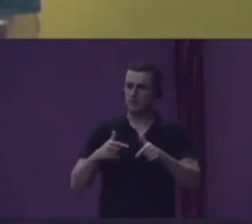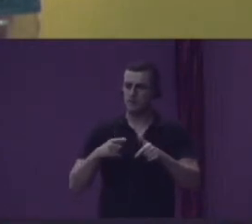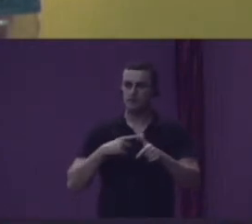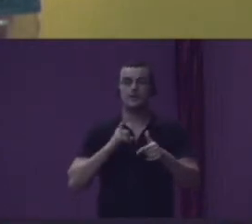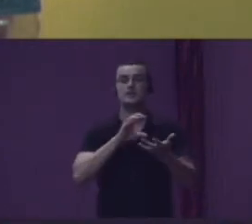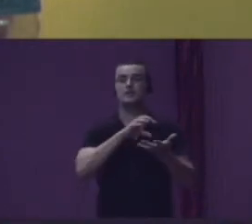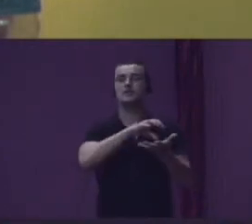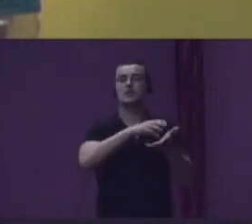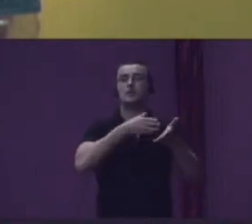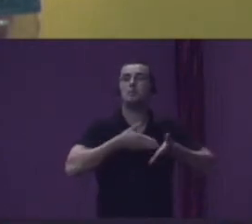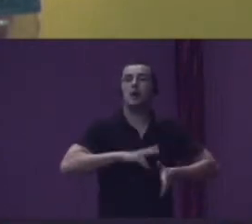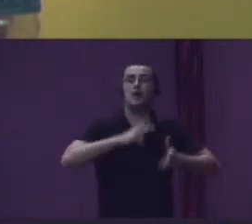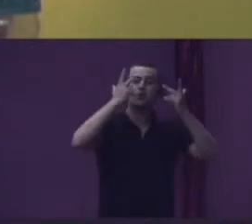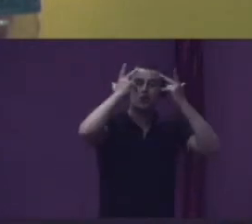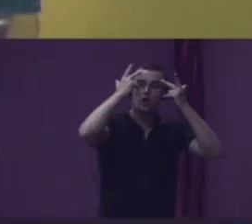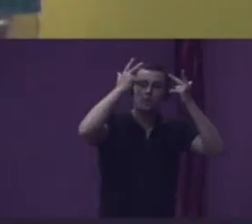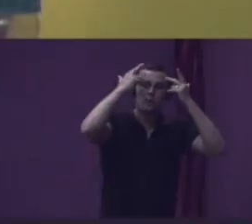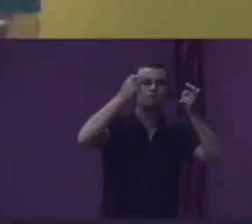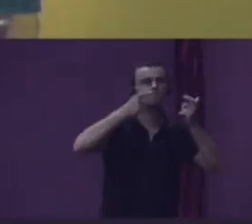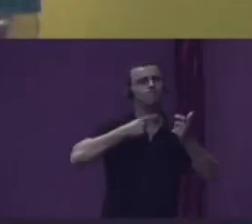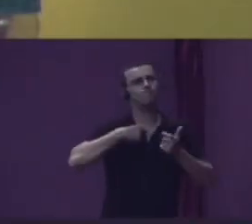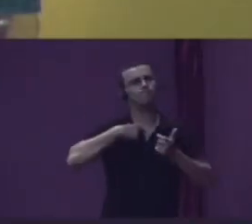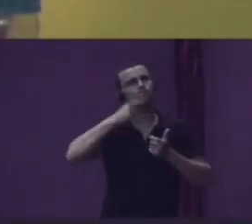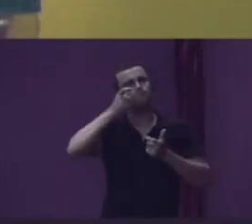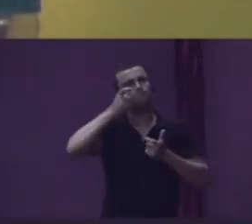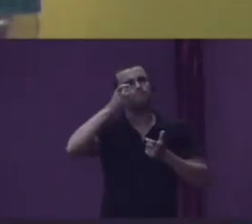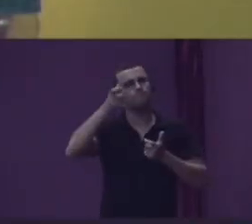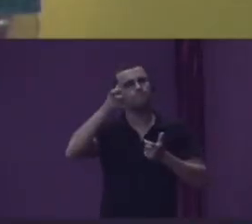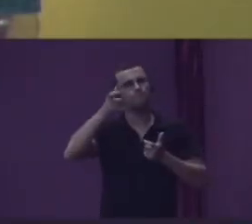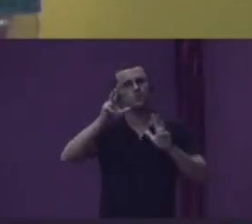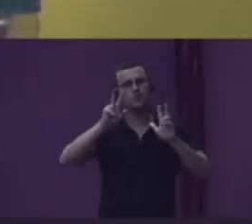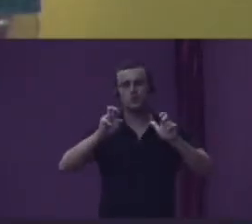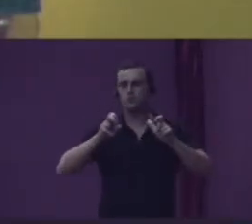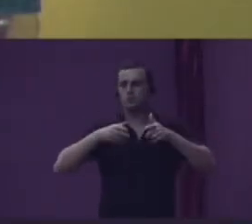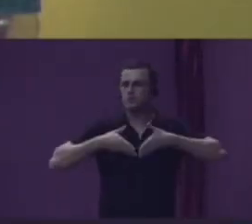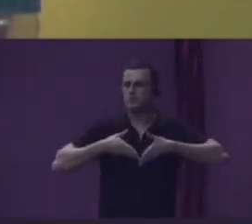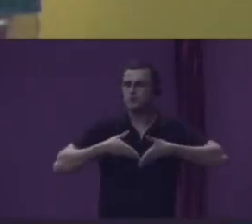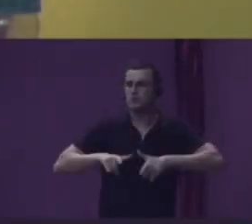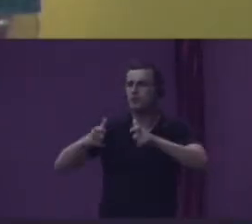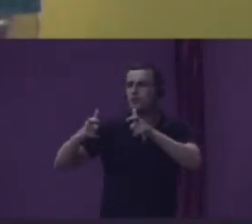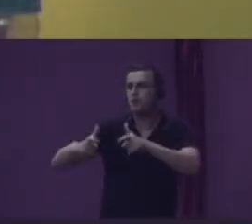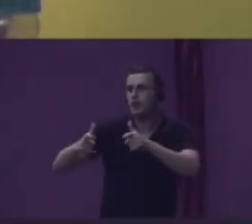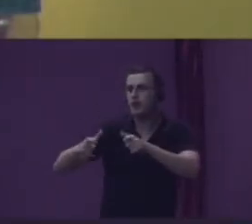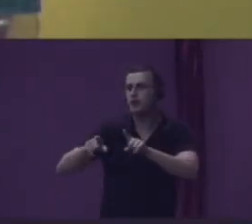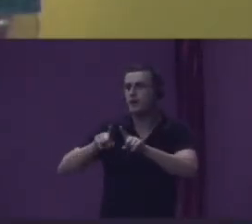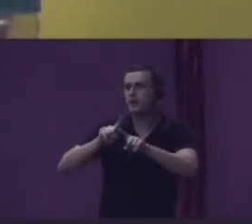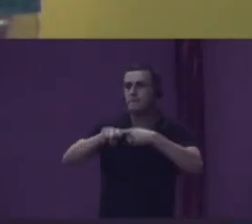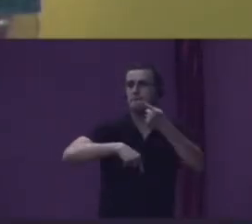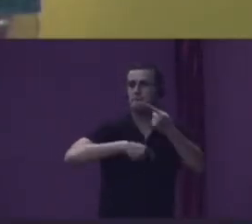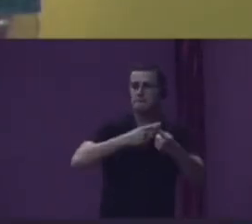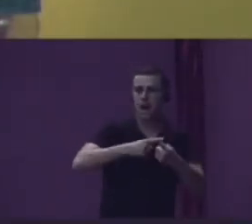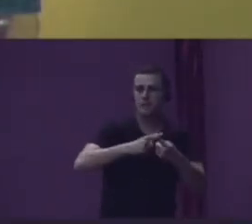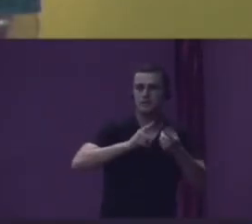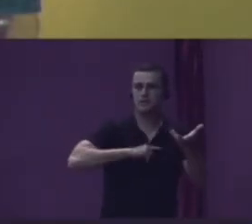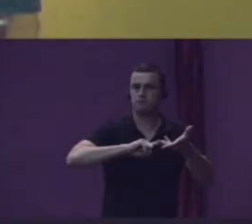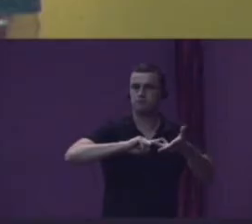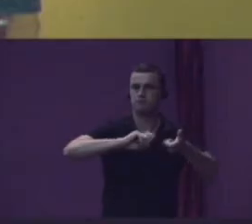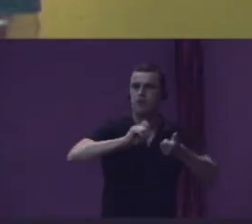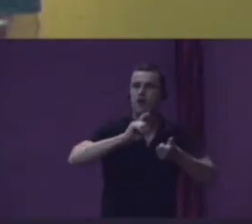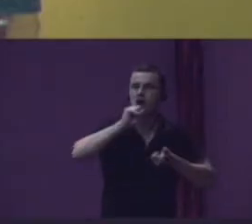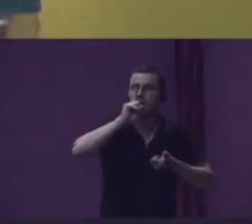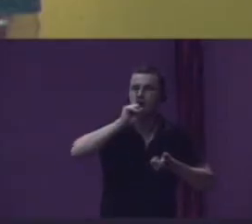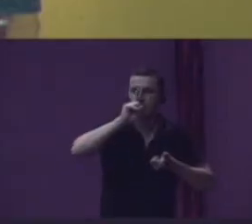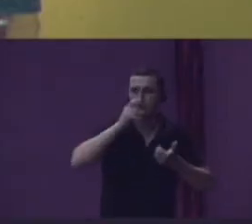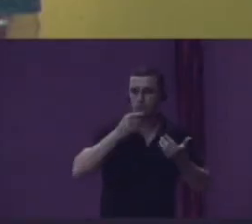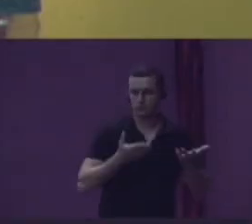between place of birth and providers' concepts of risk. Because we always said that the reason why out-of-hospital birth was